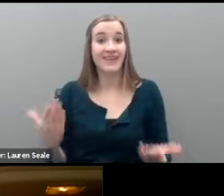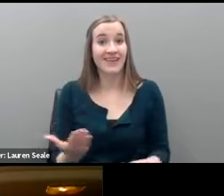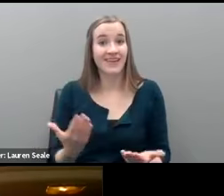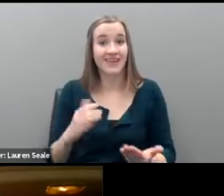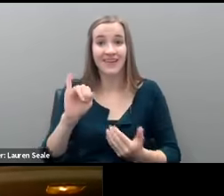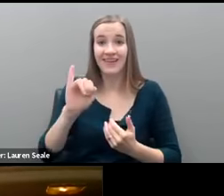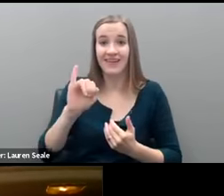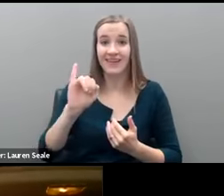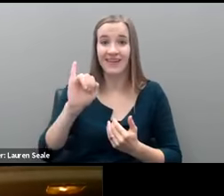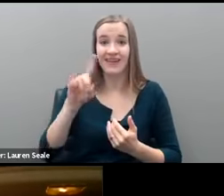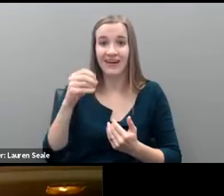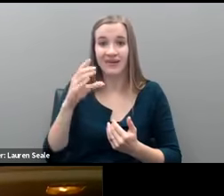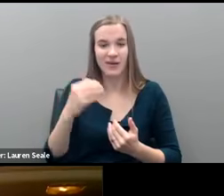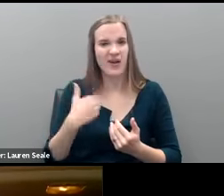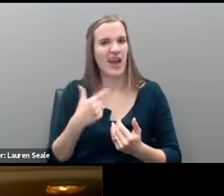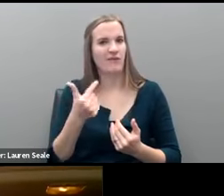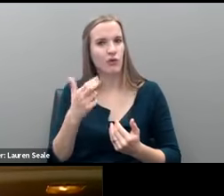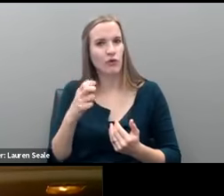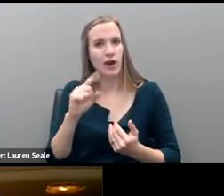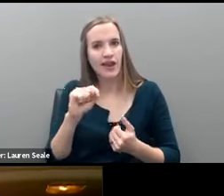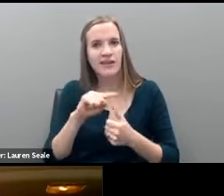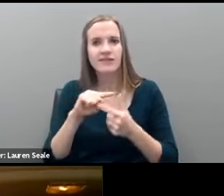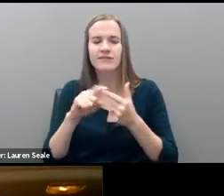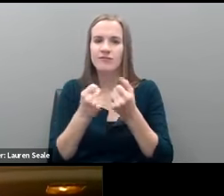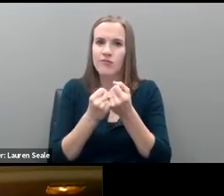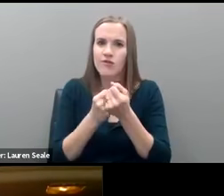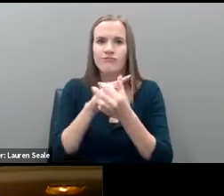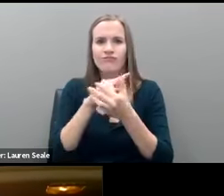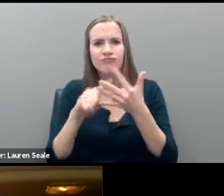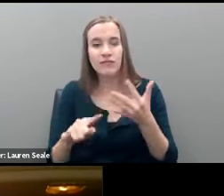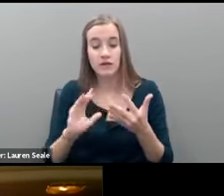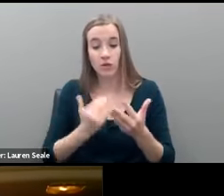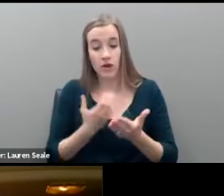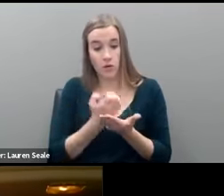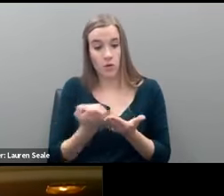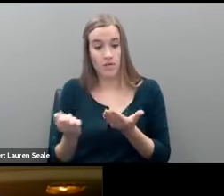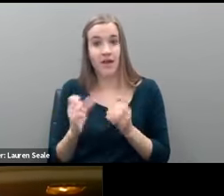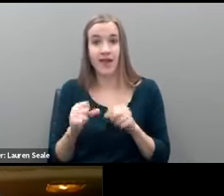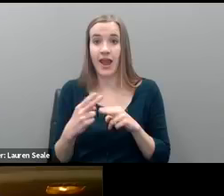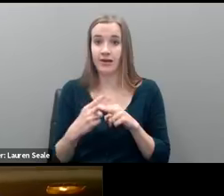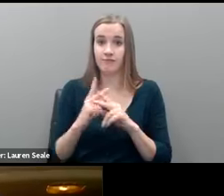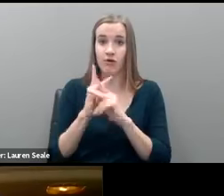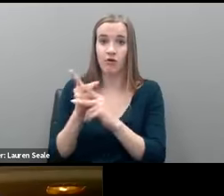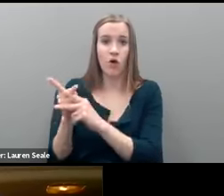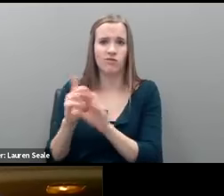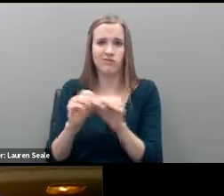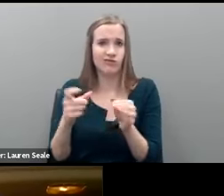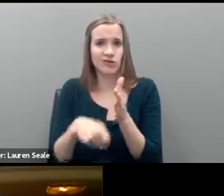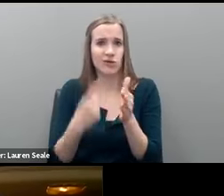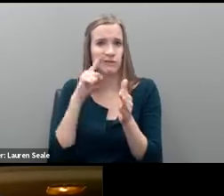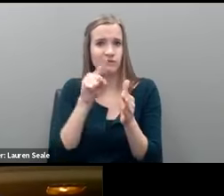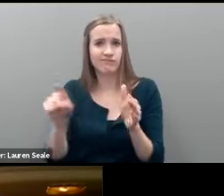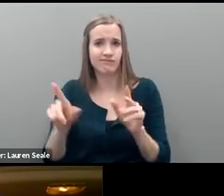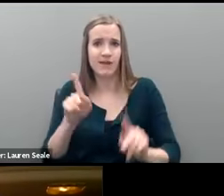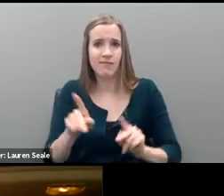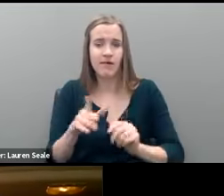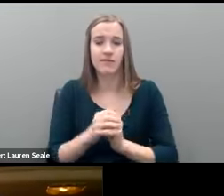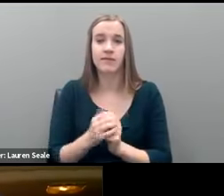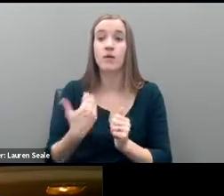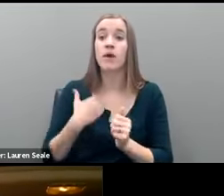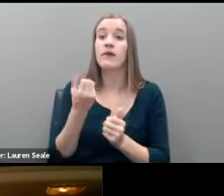to do that. And we have a couple of different projects that we use. We work with the State Department of Ed